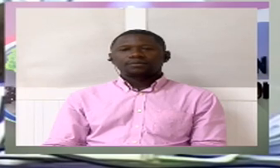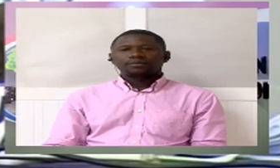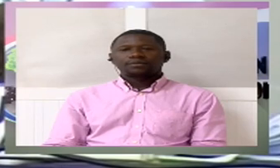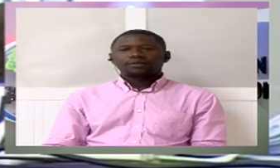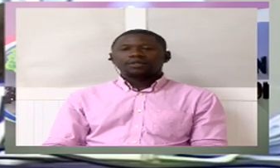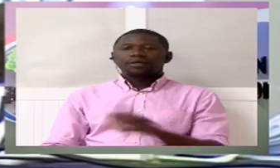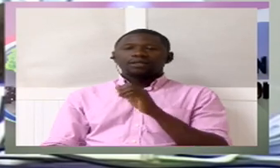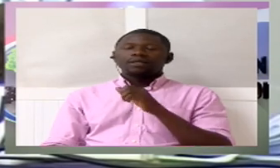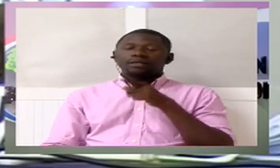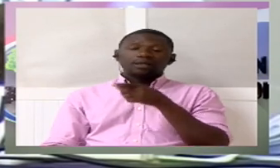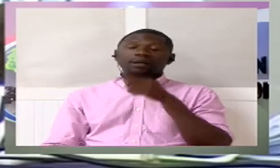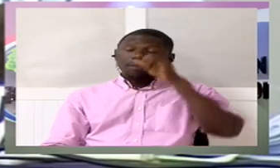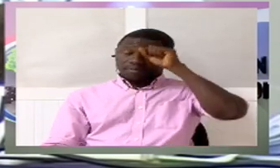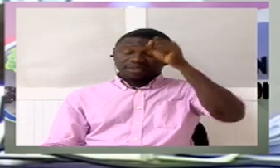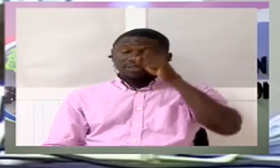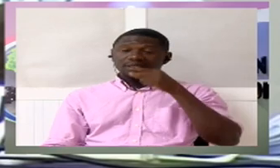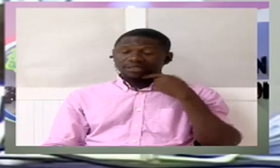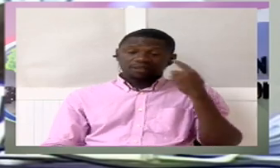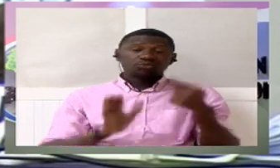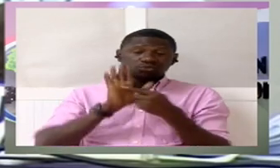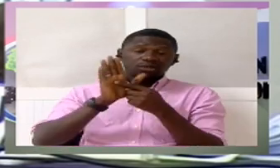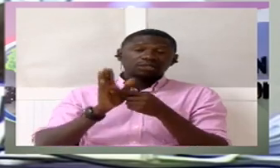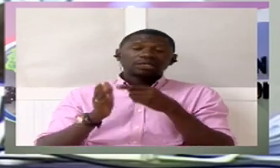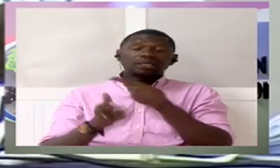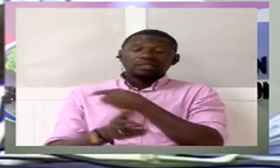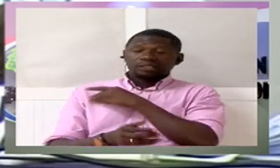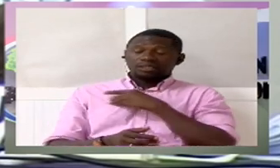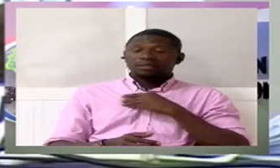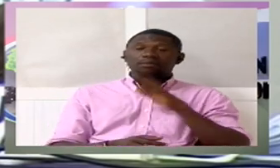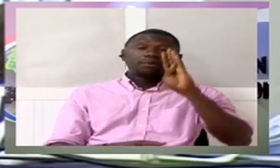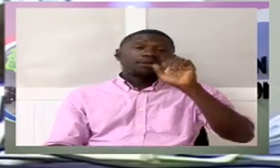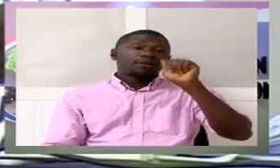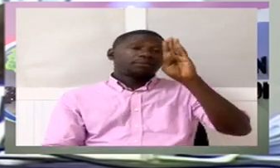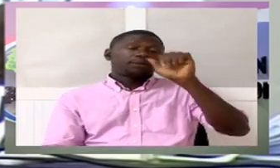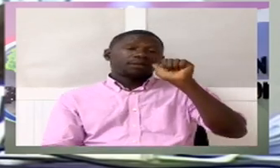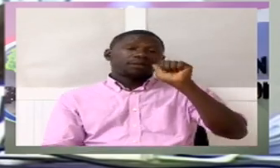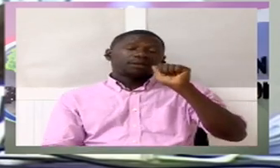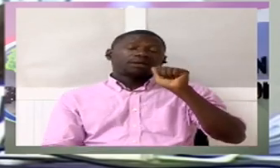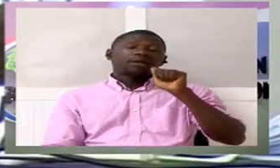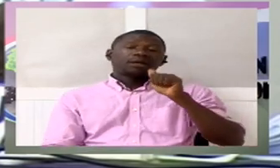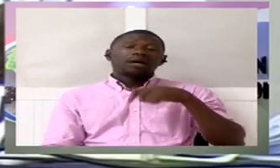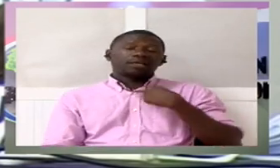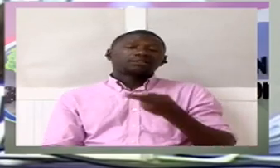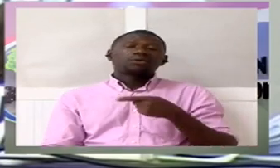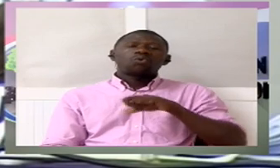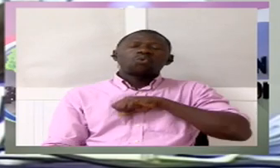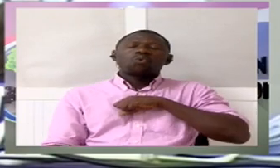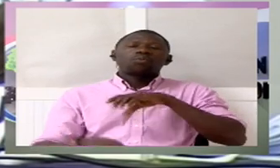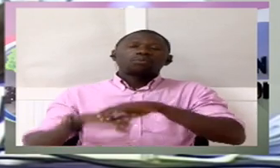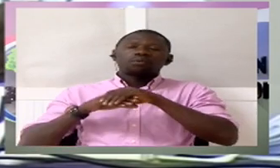has indicated that he has treated Baba Job as a brother, but what he received in return